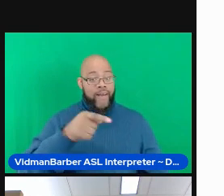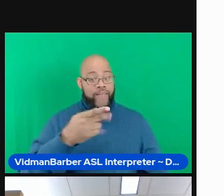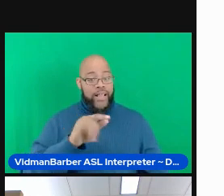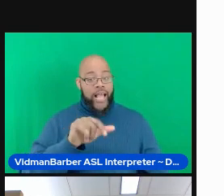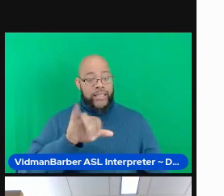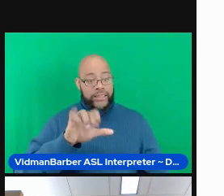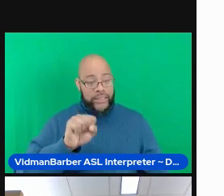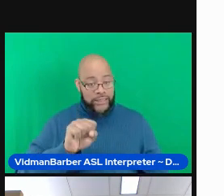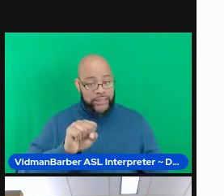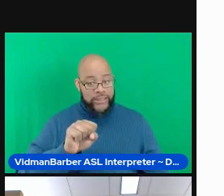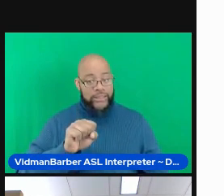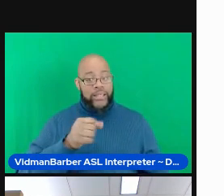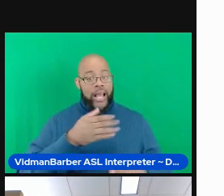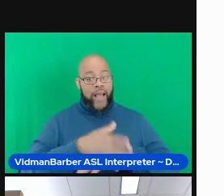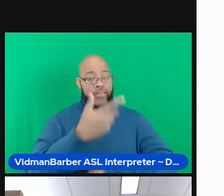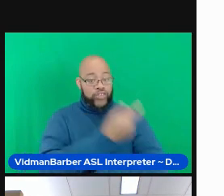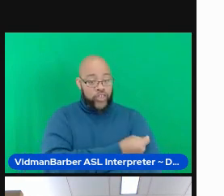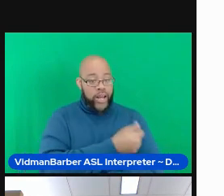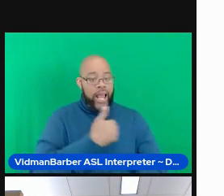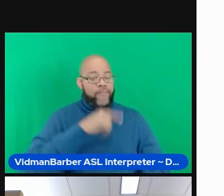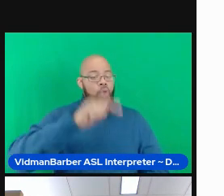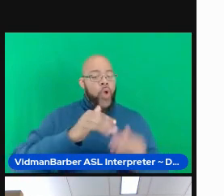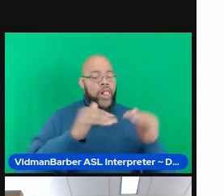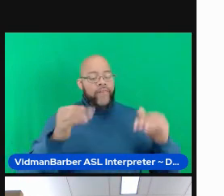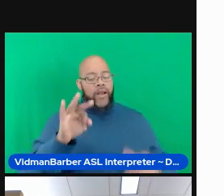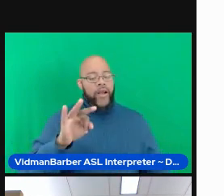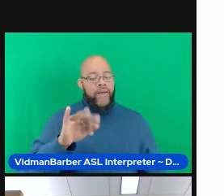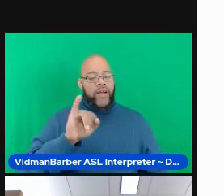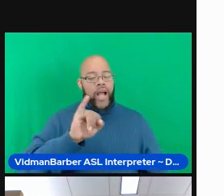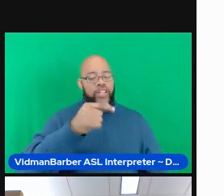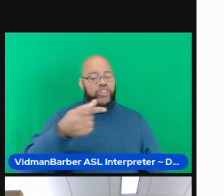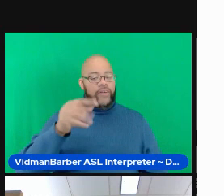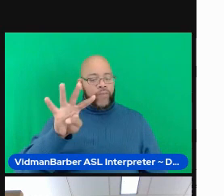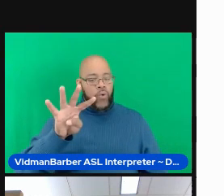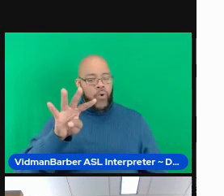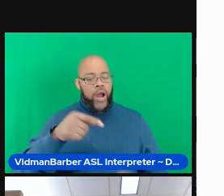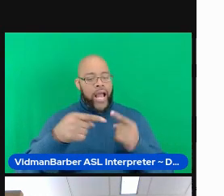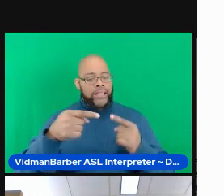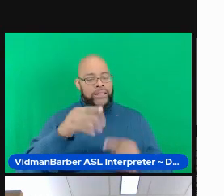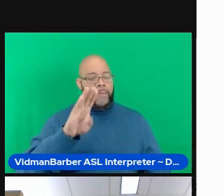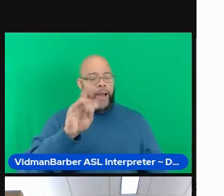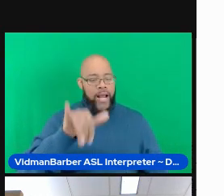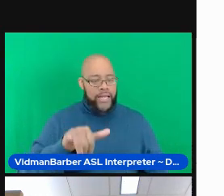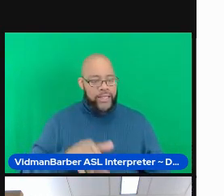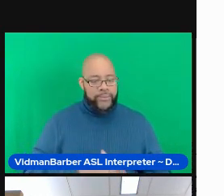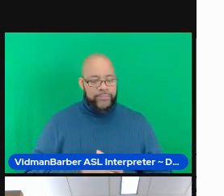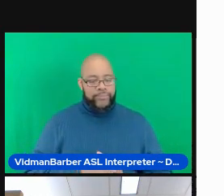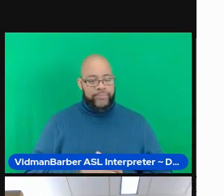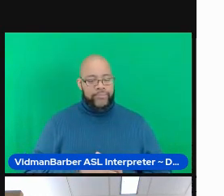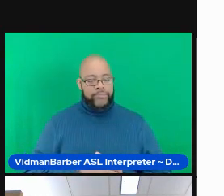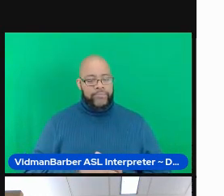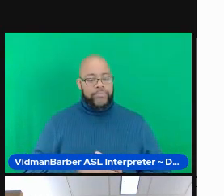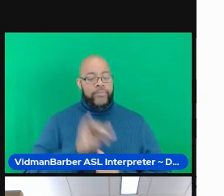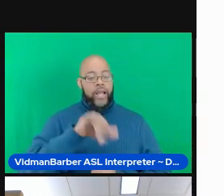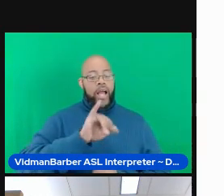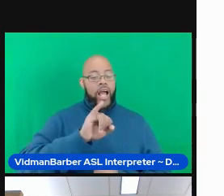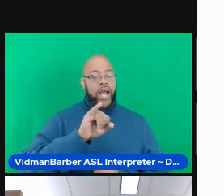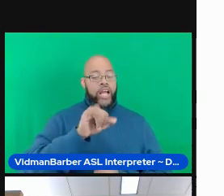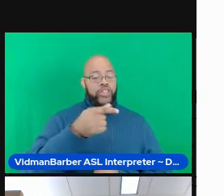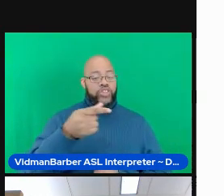influenza vaccine have low levels of IgG4 antibody. And this